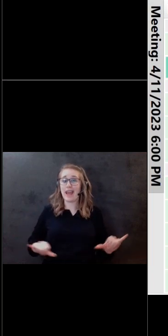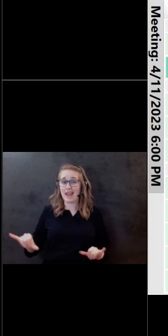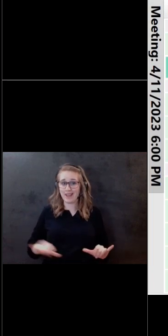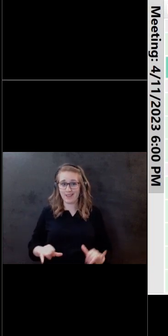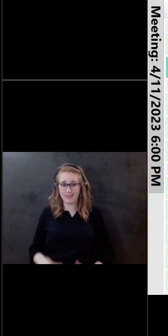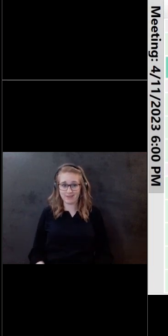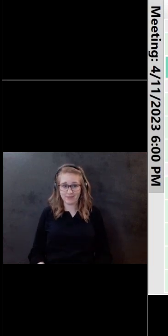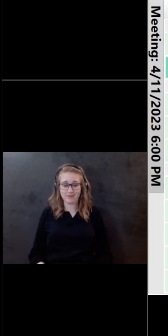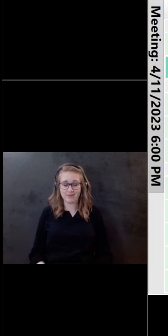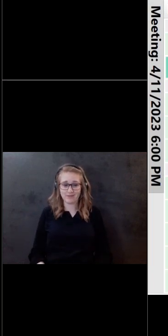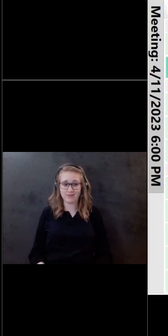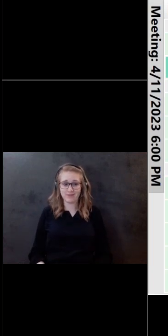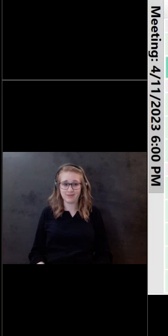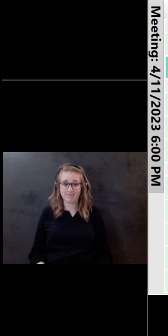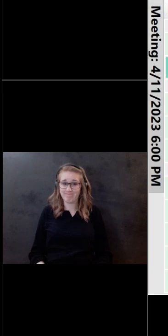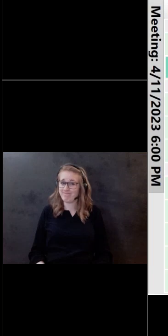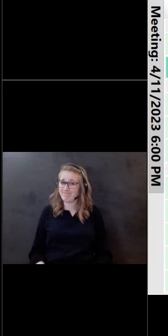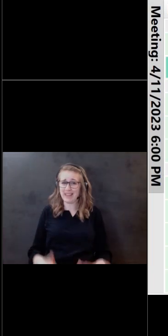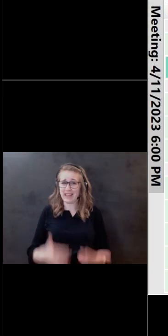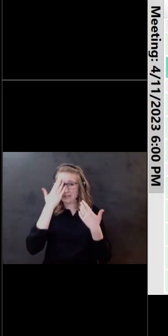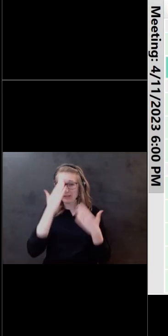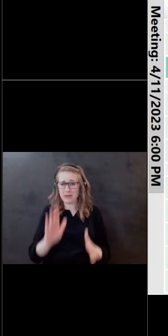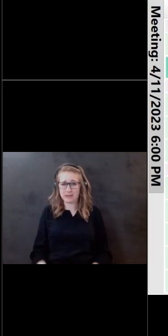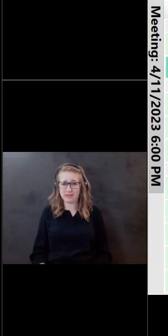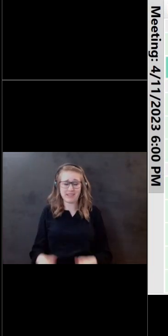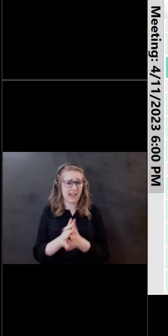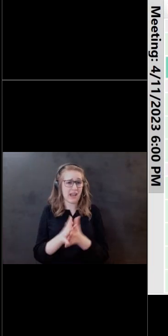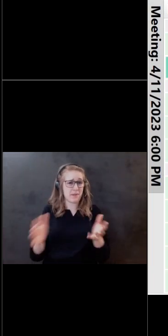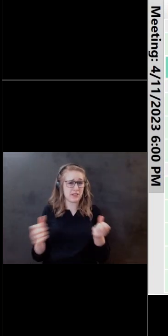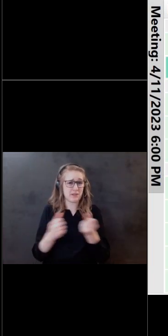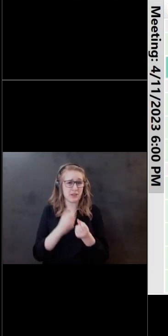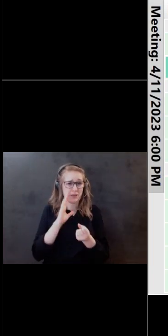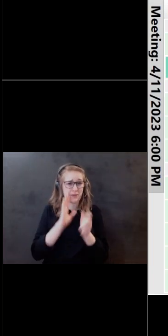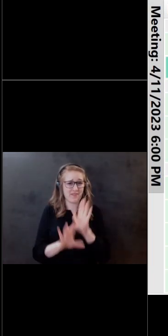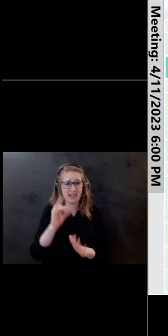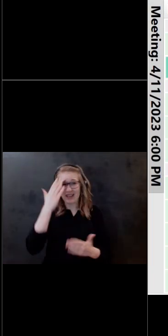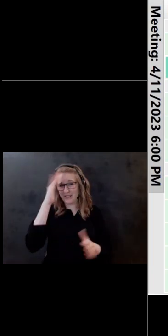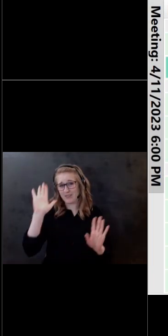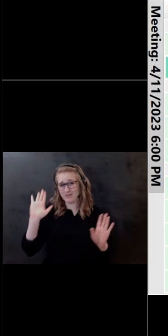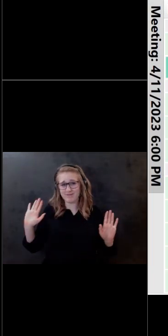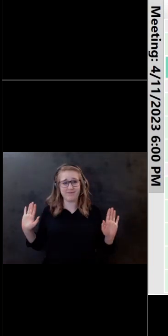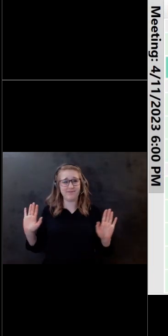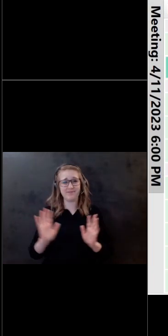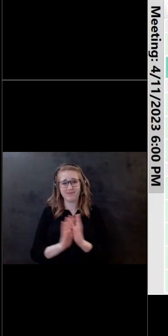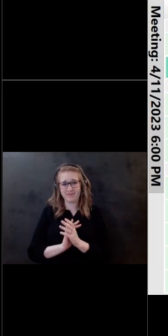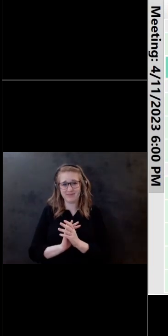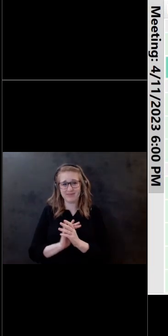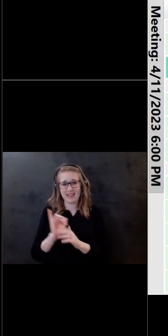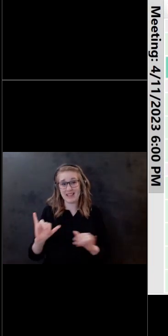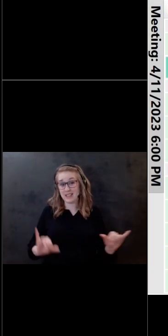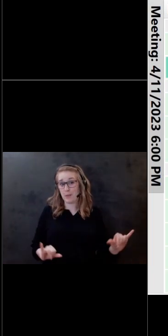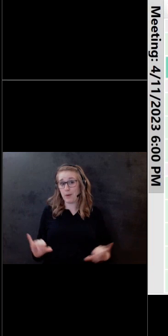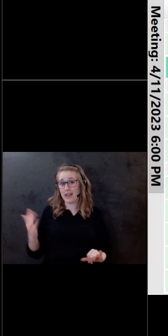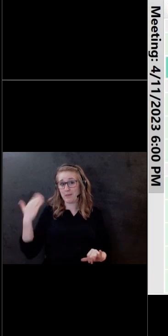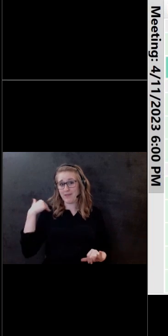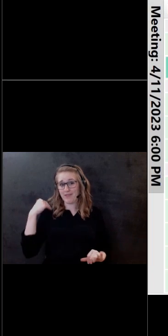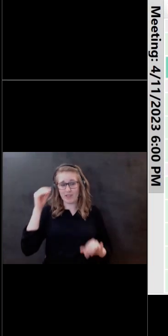So I don't know how much support you would ever find. I don't know. That's what the brag was.